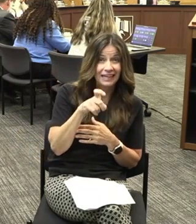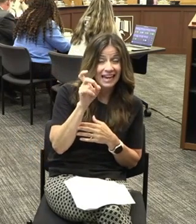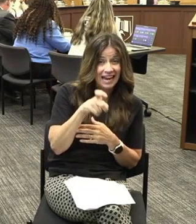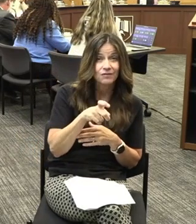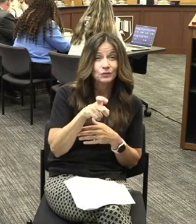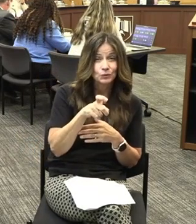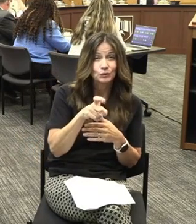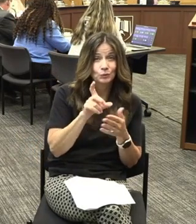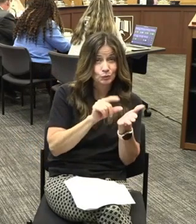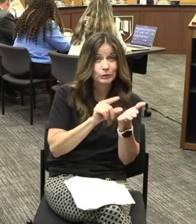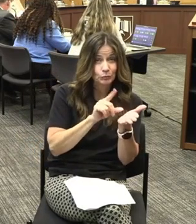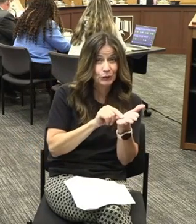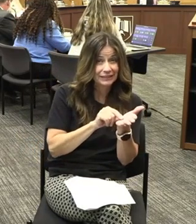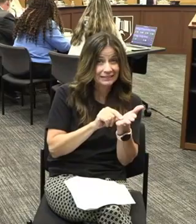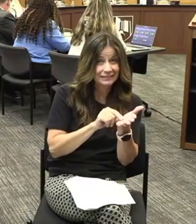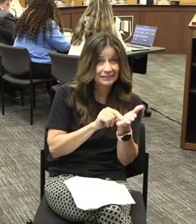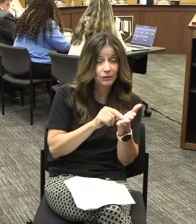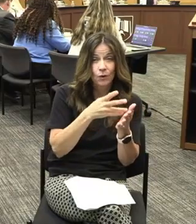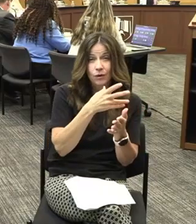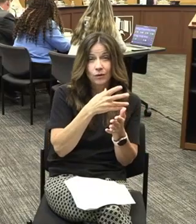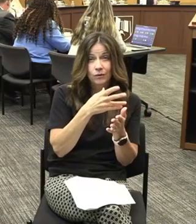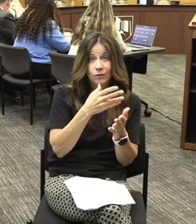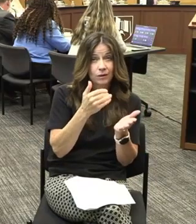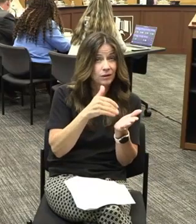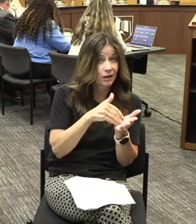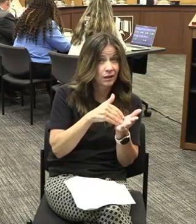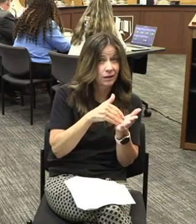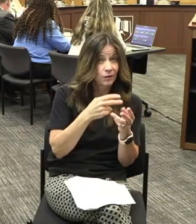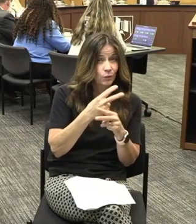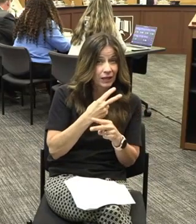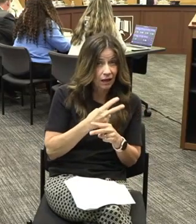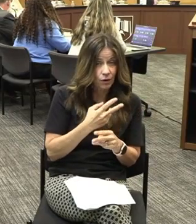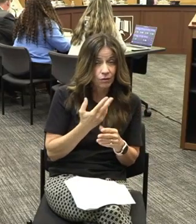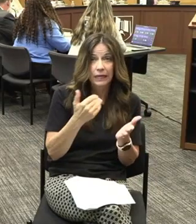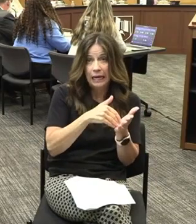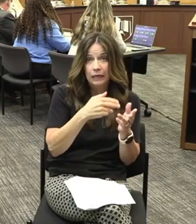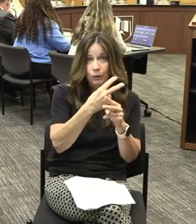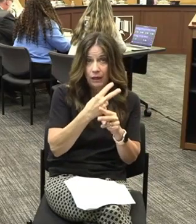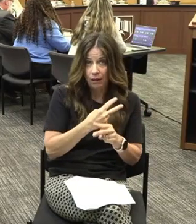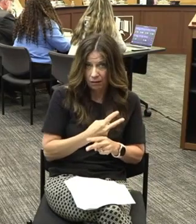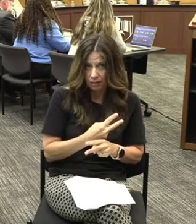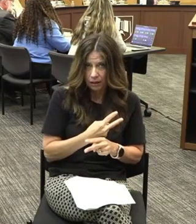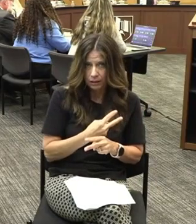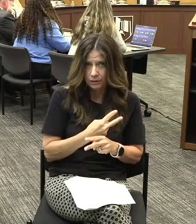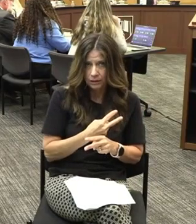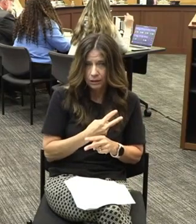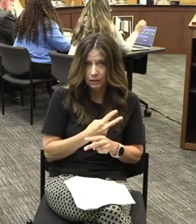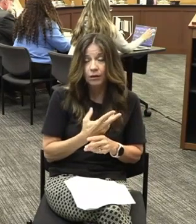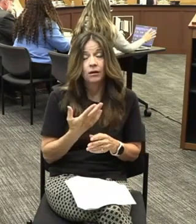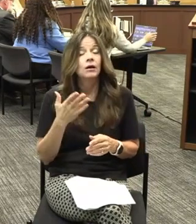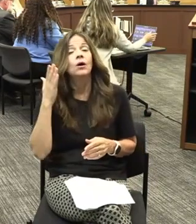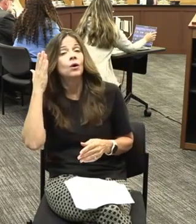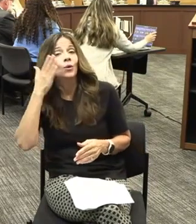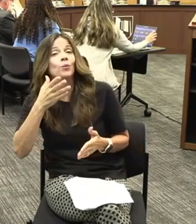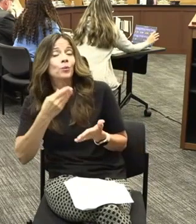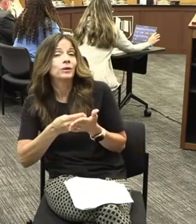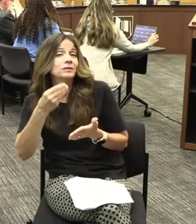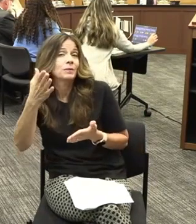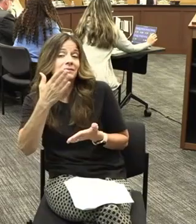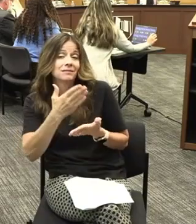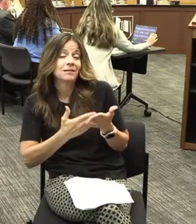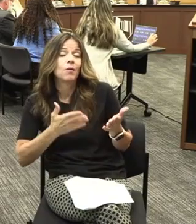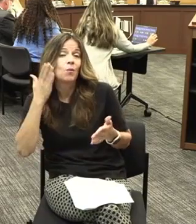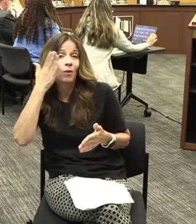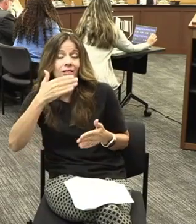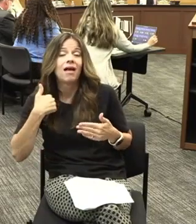redo and pay the salaries to recalculate. Or am I We'll missing? spend some of it. Yeah, there's gonna be a cost